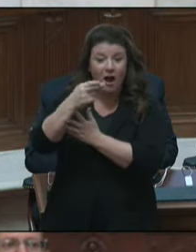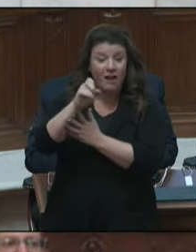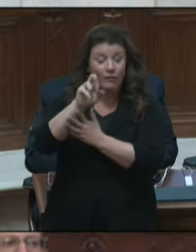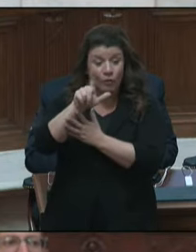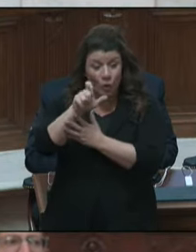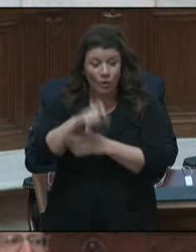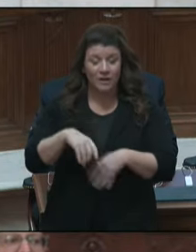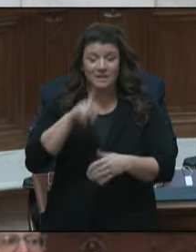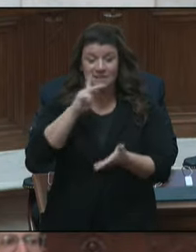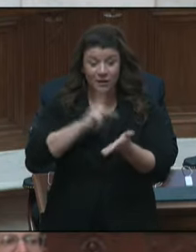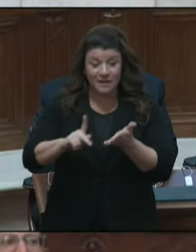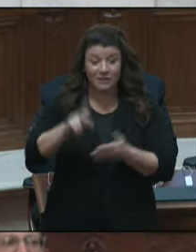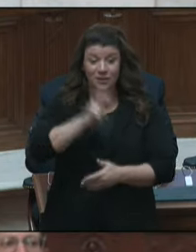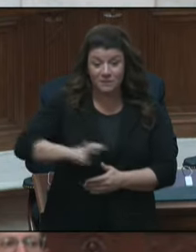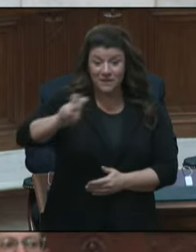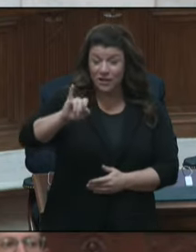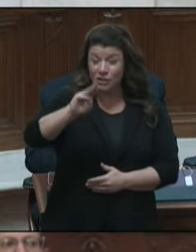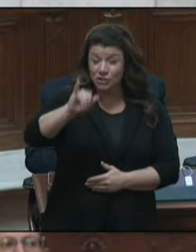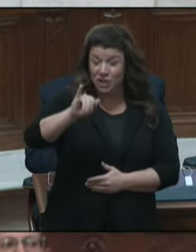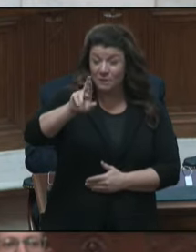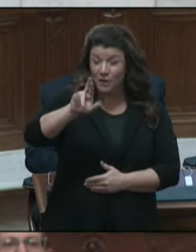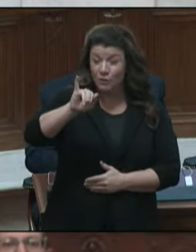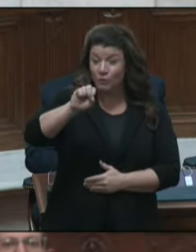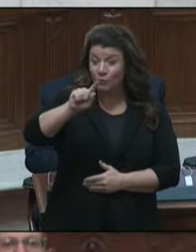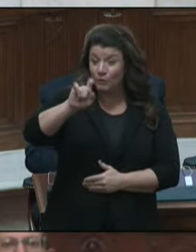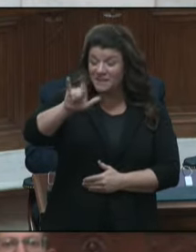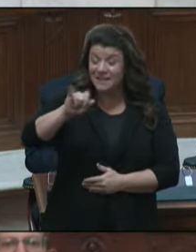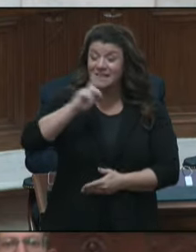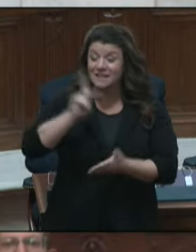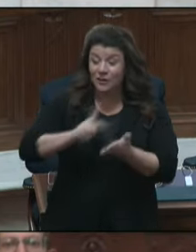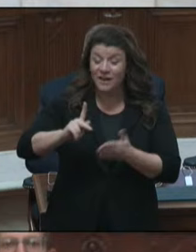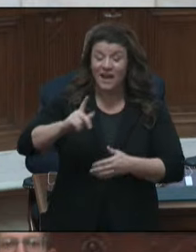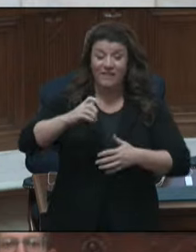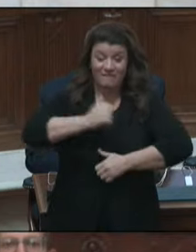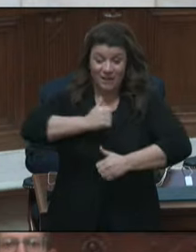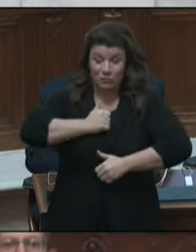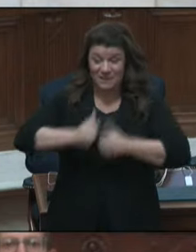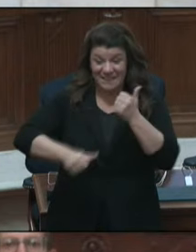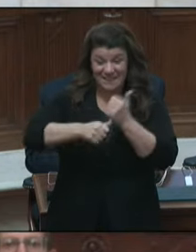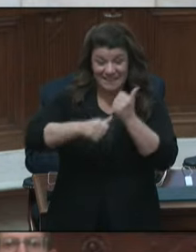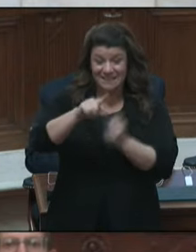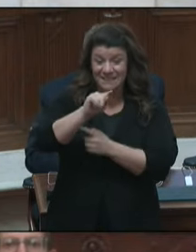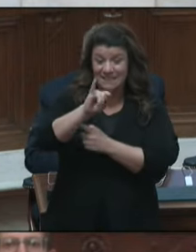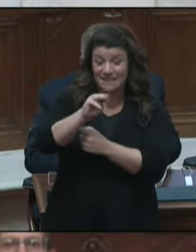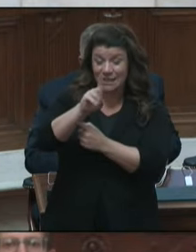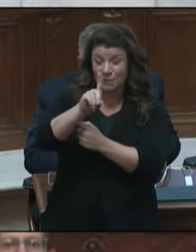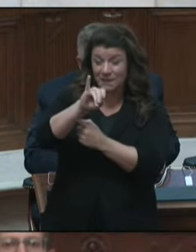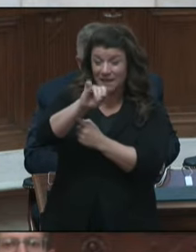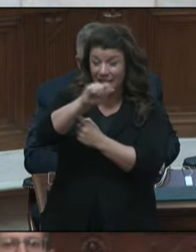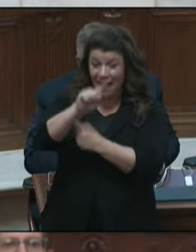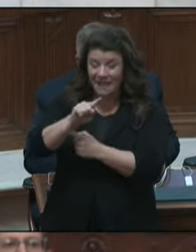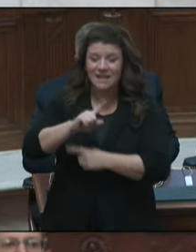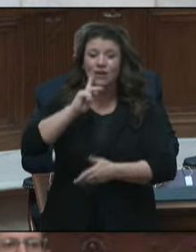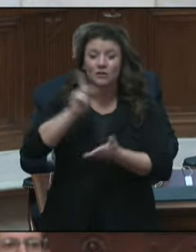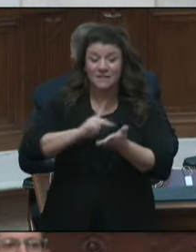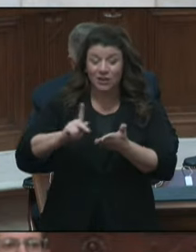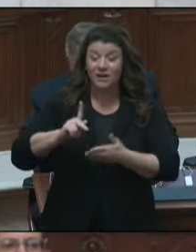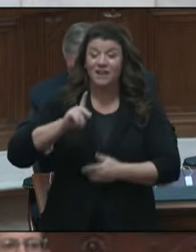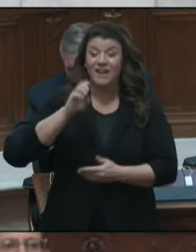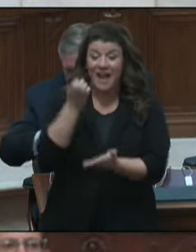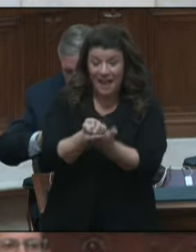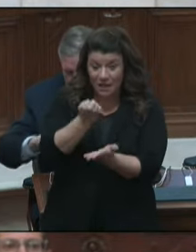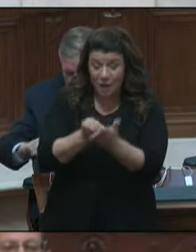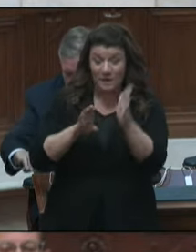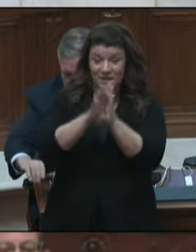of Transportation, Jimmy Riston. Our Secretary of Veterans Assistance, Ted Diaz. And our Secretary of